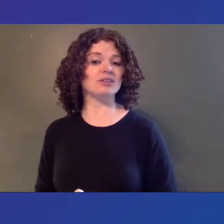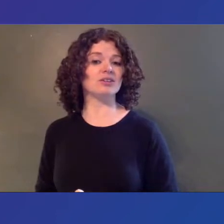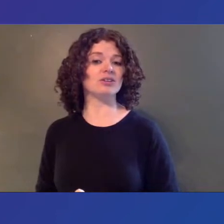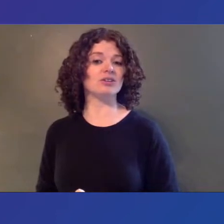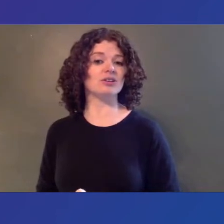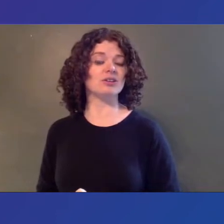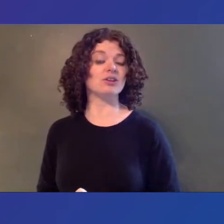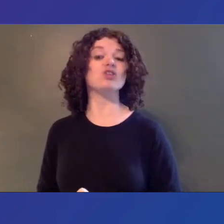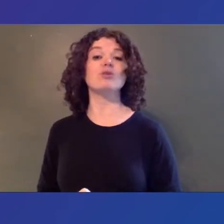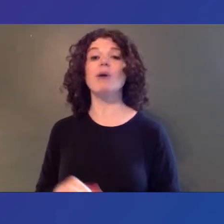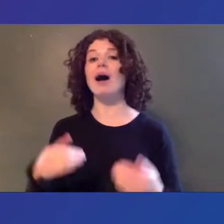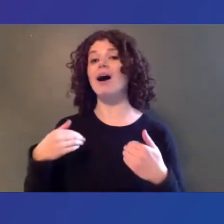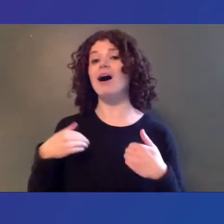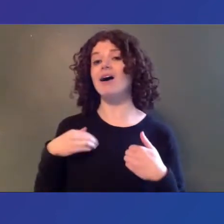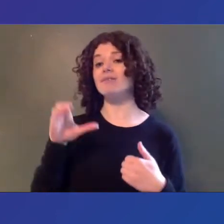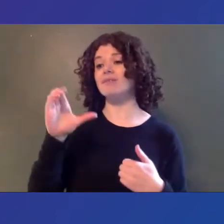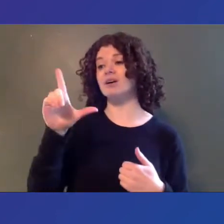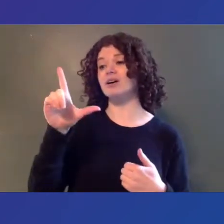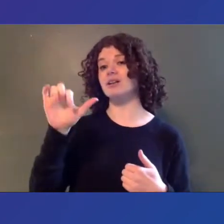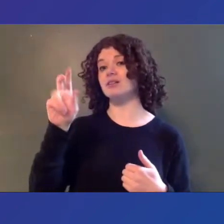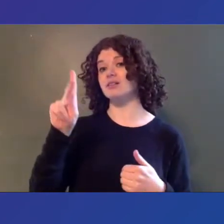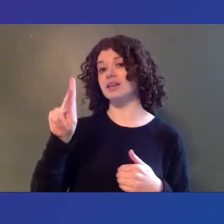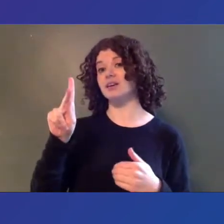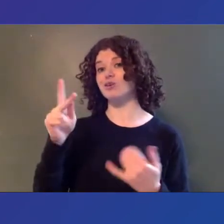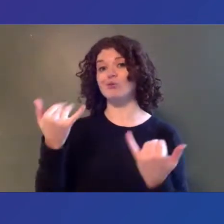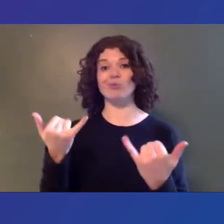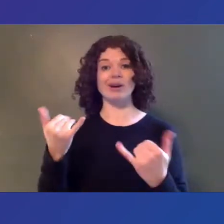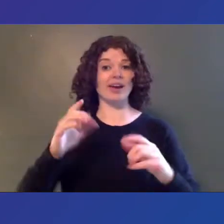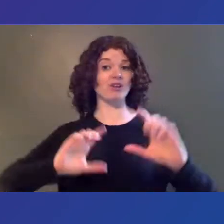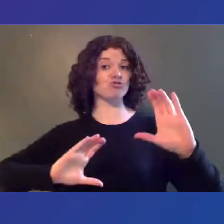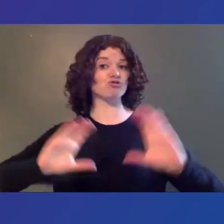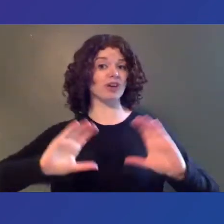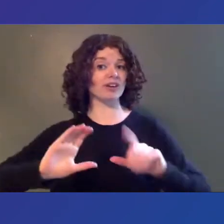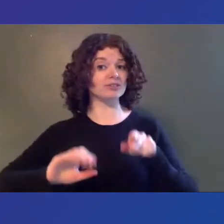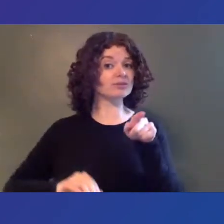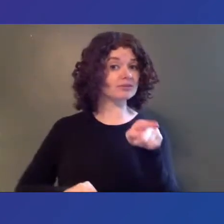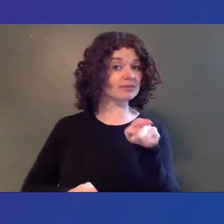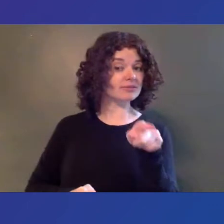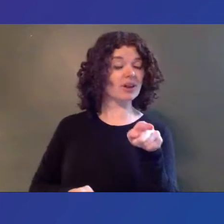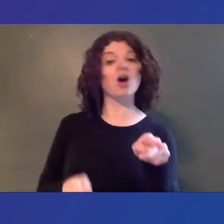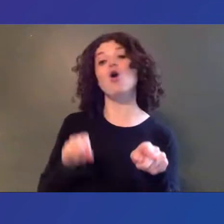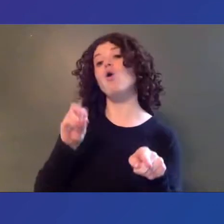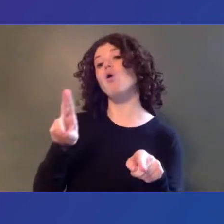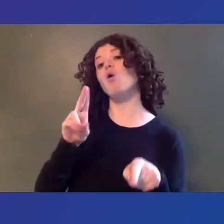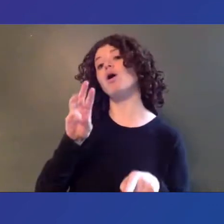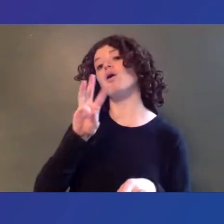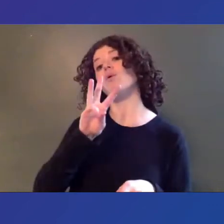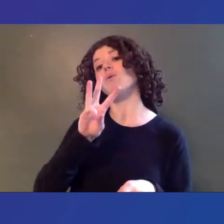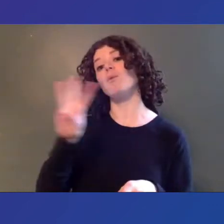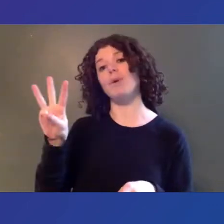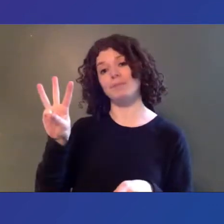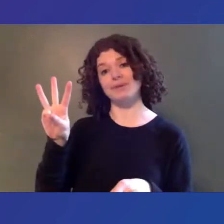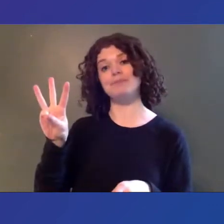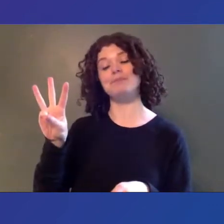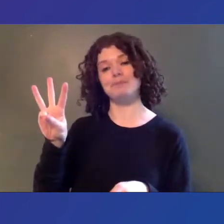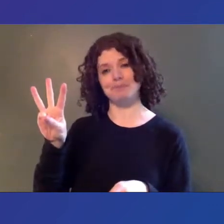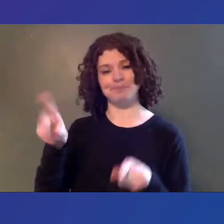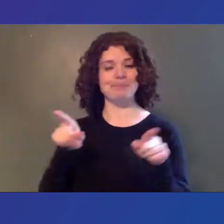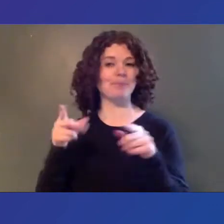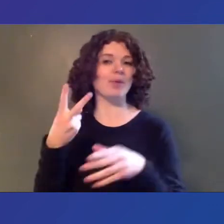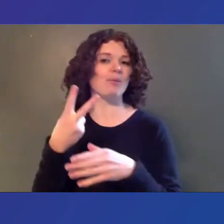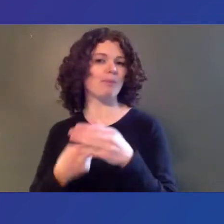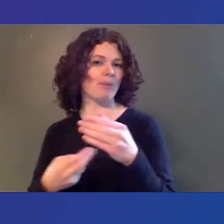the link that may pop up on the chat, or by going on the website. Each one of them have a